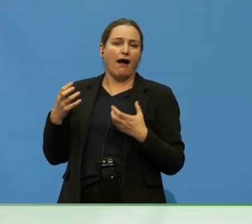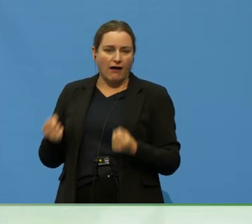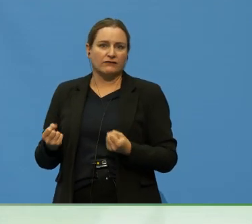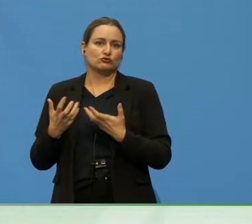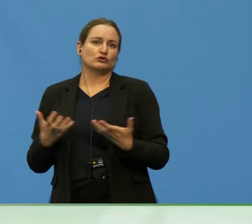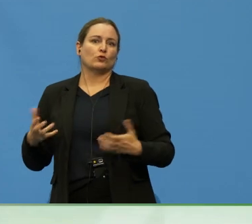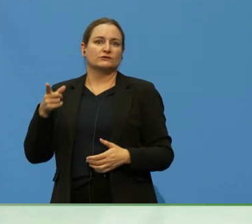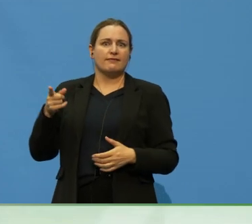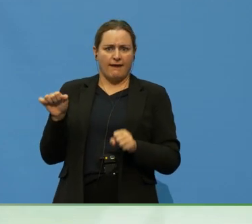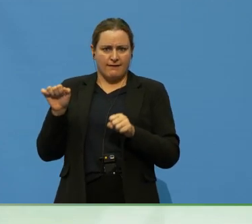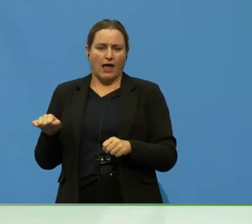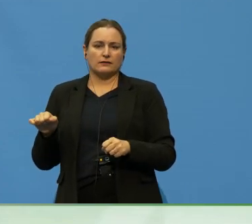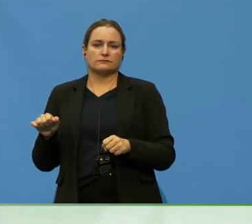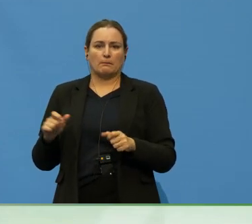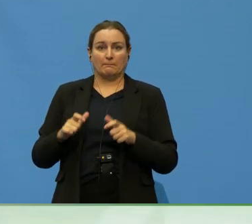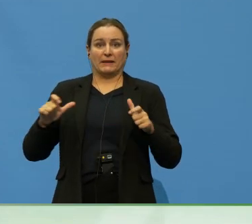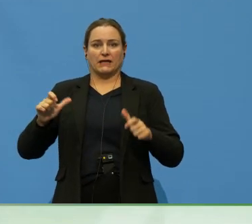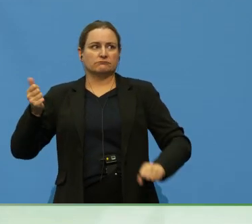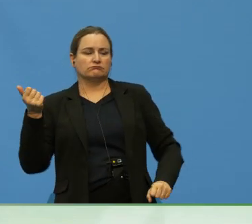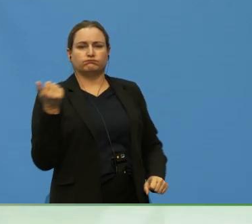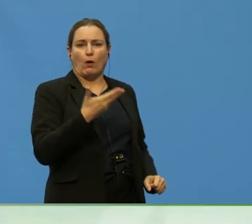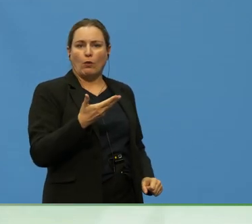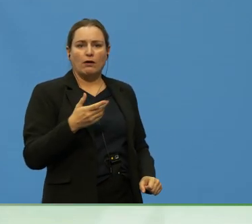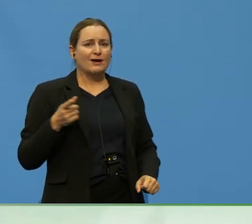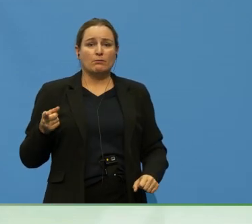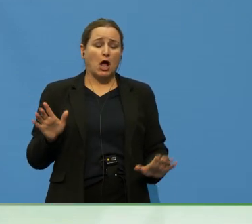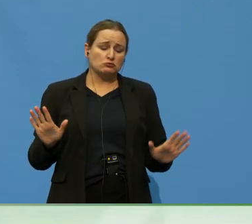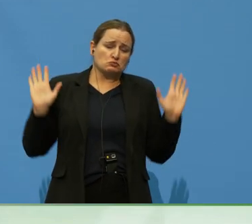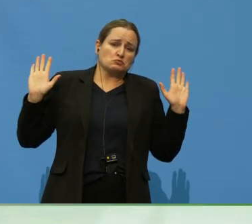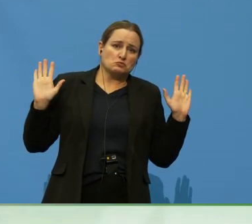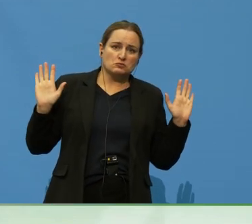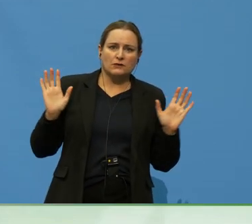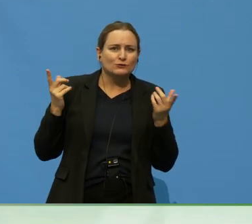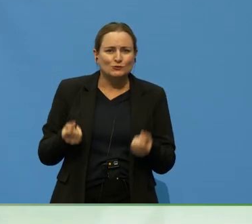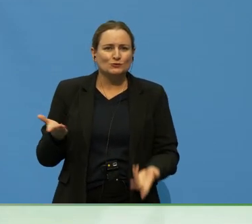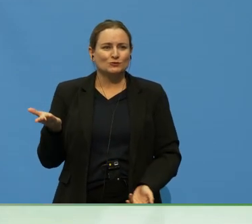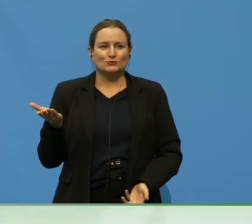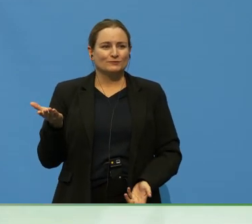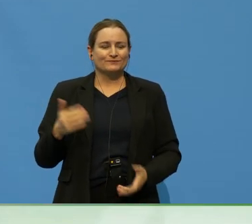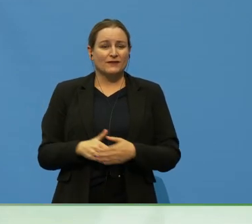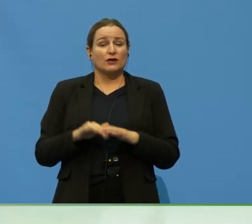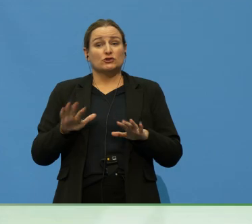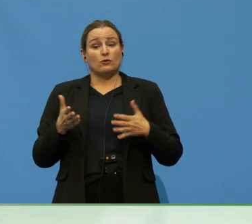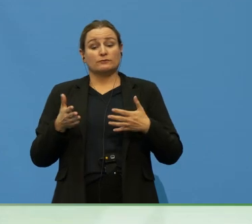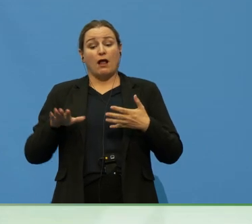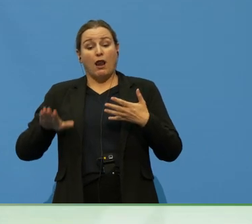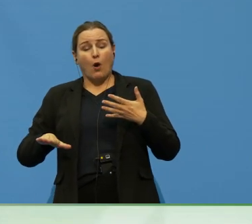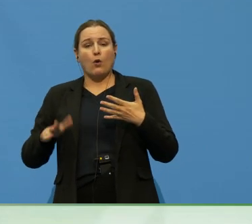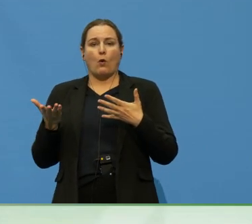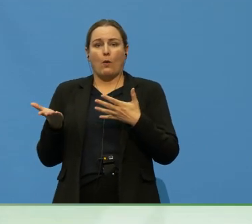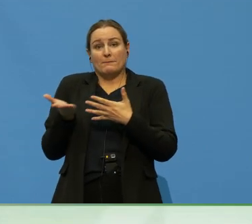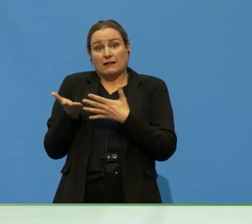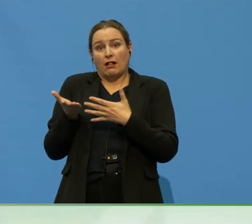bring big challenges, but they just simply don't. In terms of low and middle income countries, what they might lack